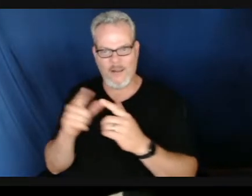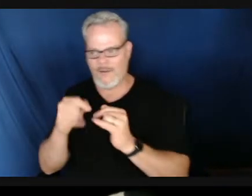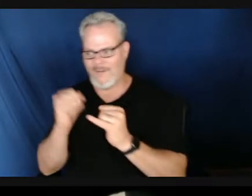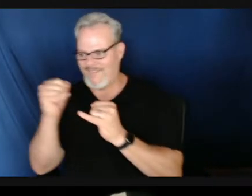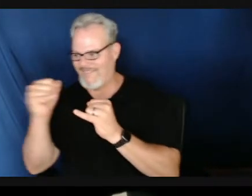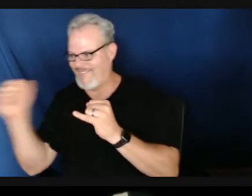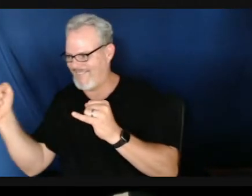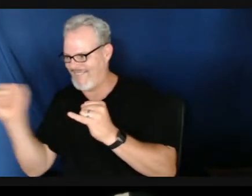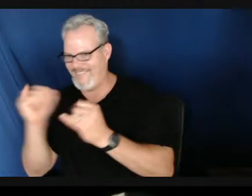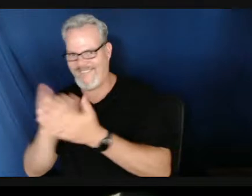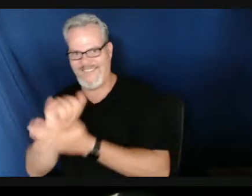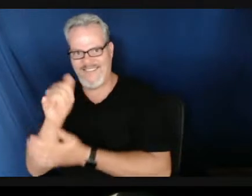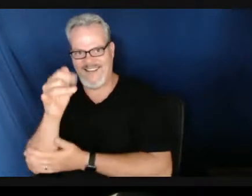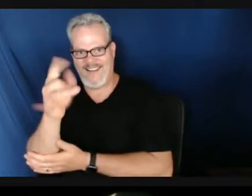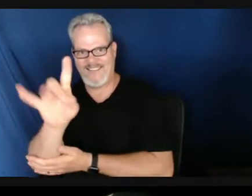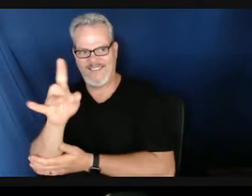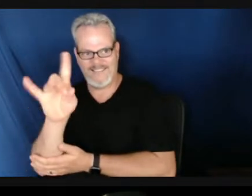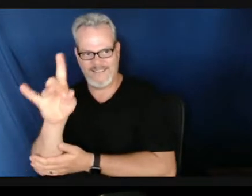right there.